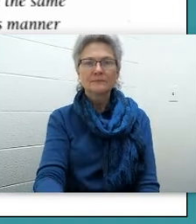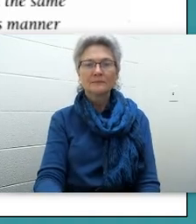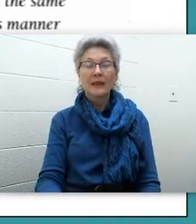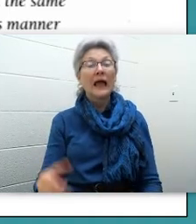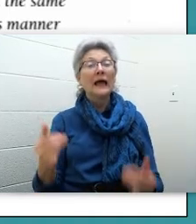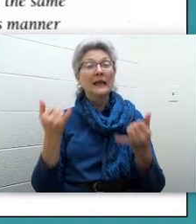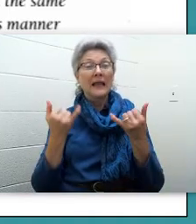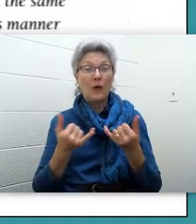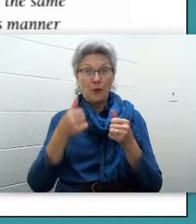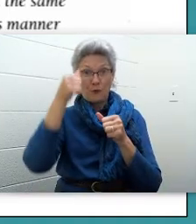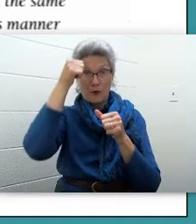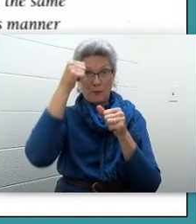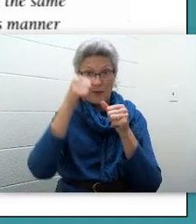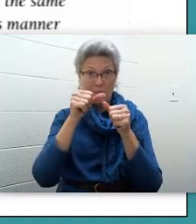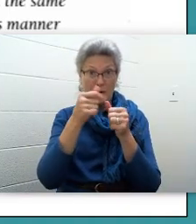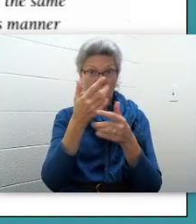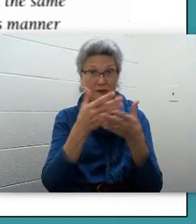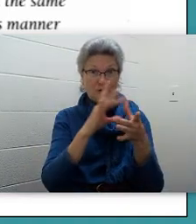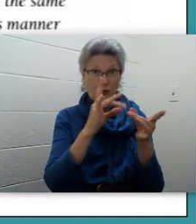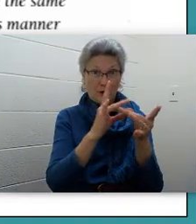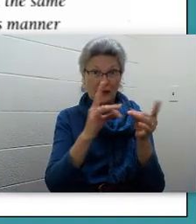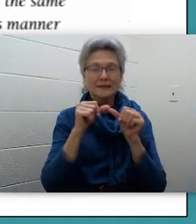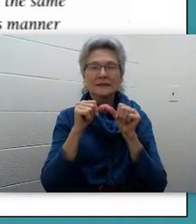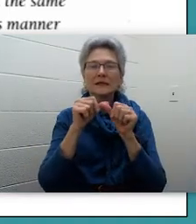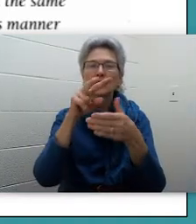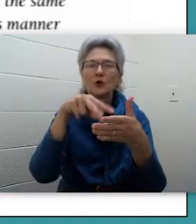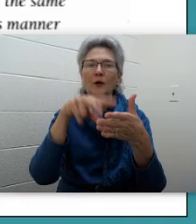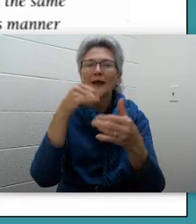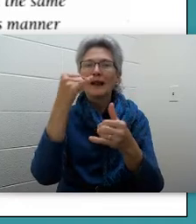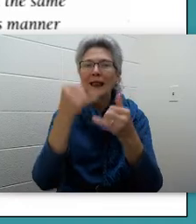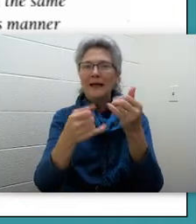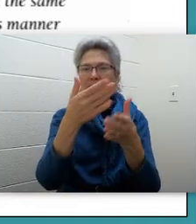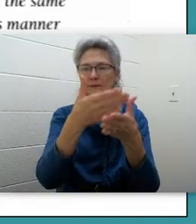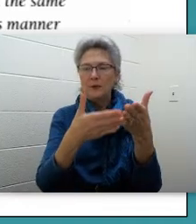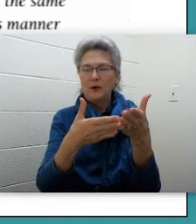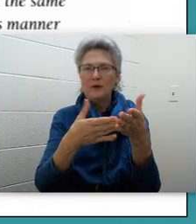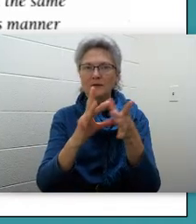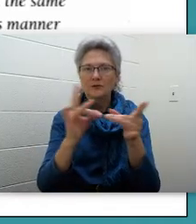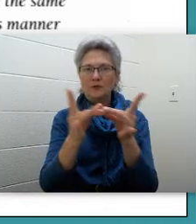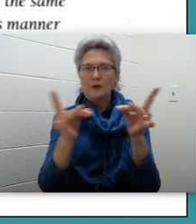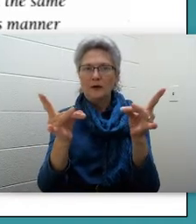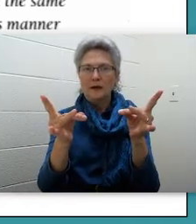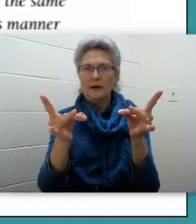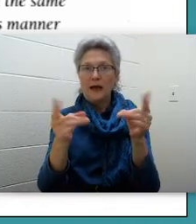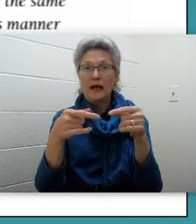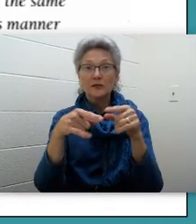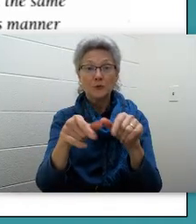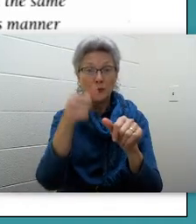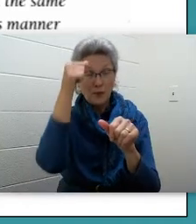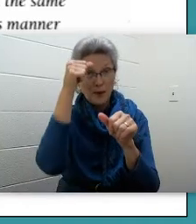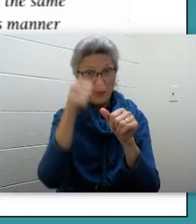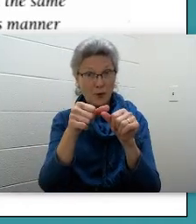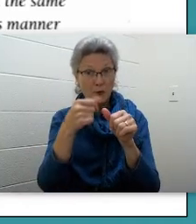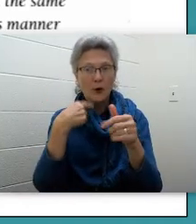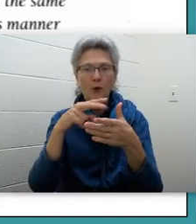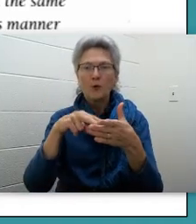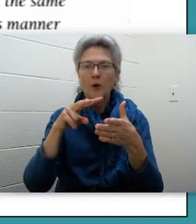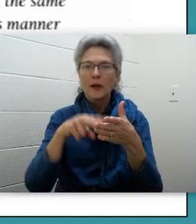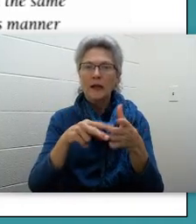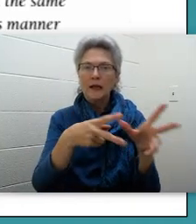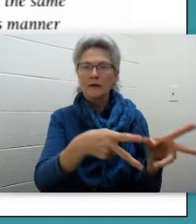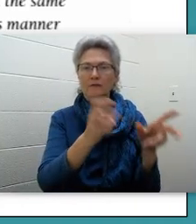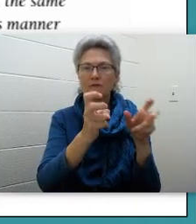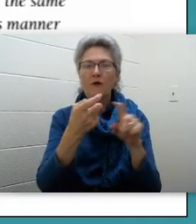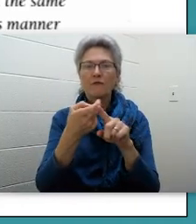Now that we refreshed our memory, let's continue reading the last half of our text. As we remember, we were reading an